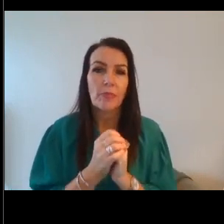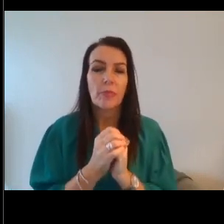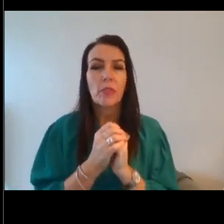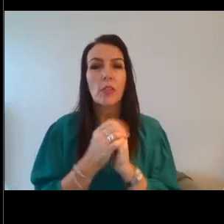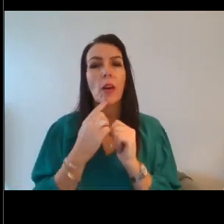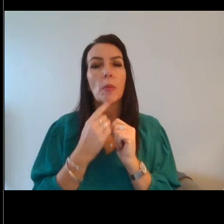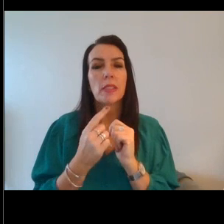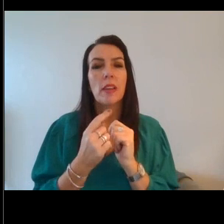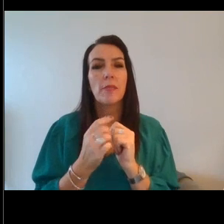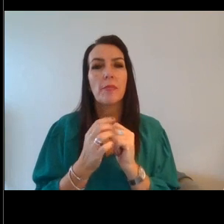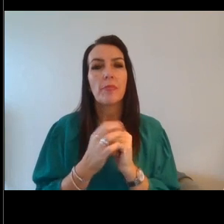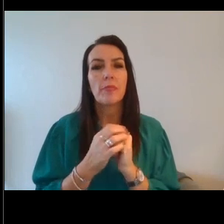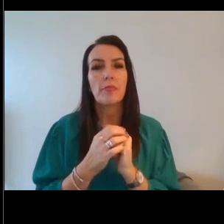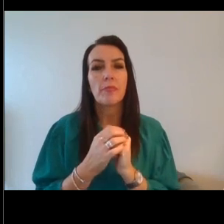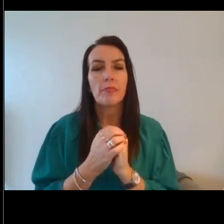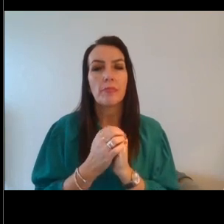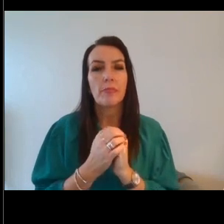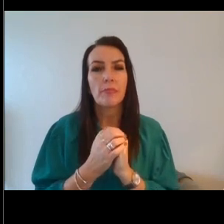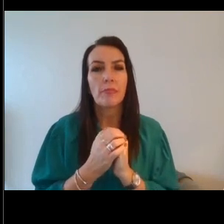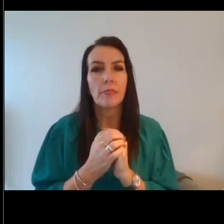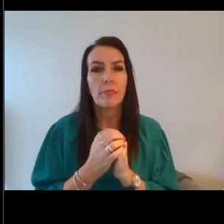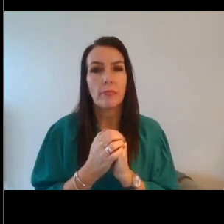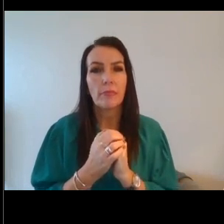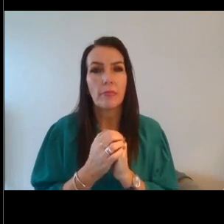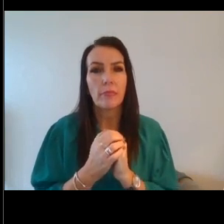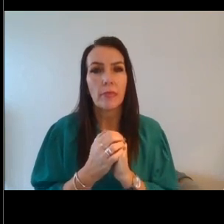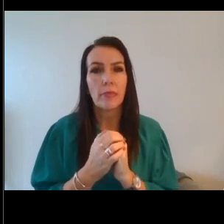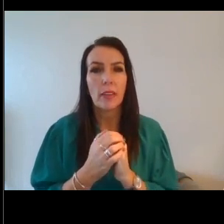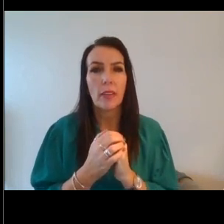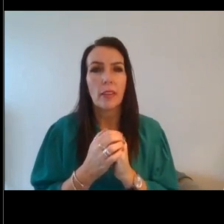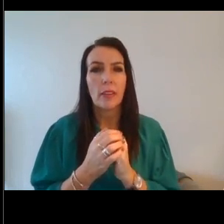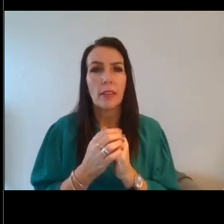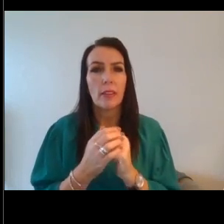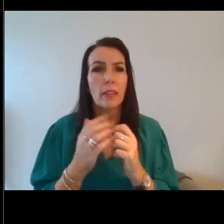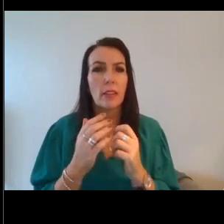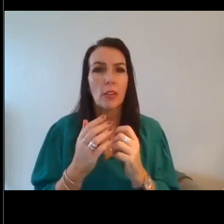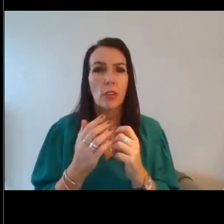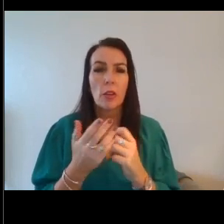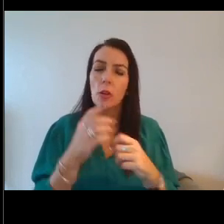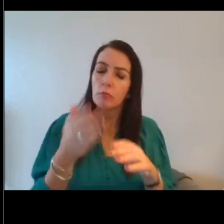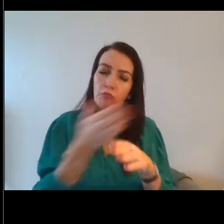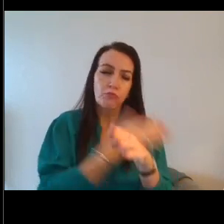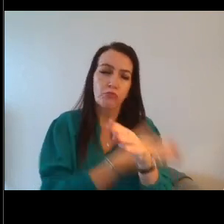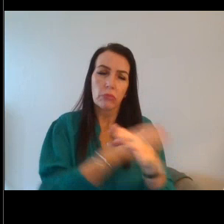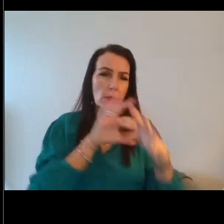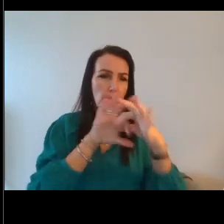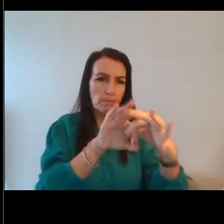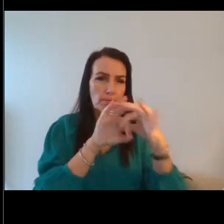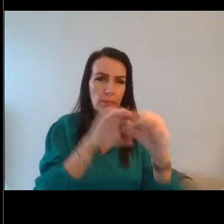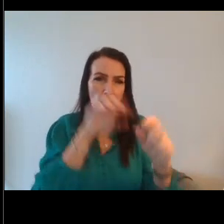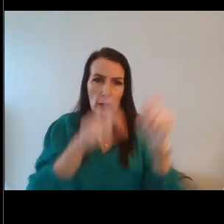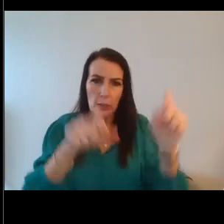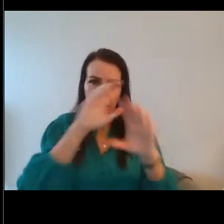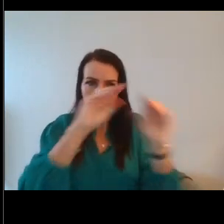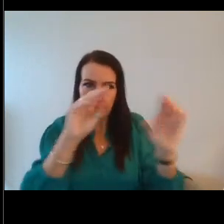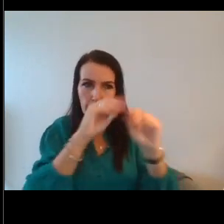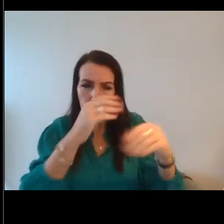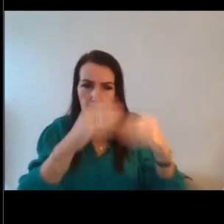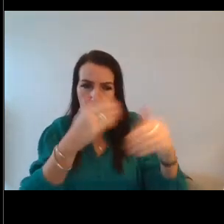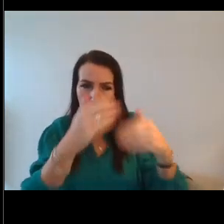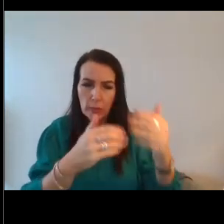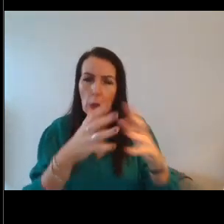is you can't start early enough on customer engagement, because it's a big process.